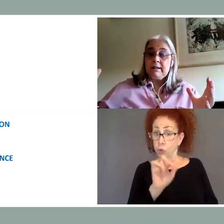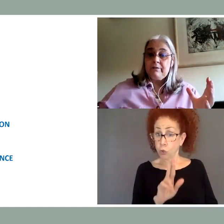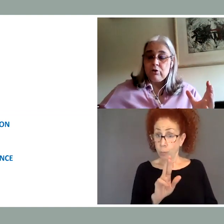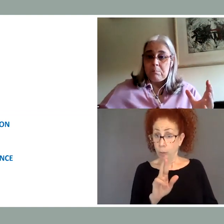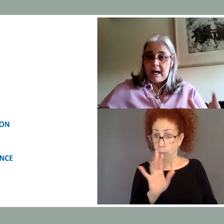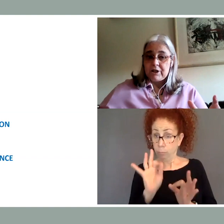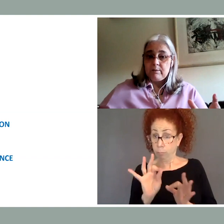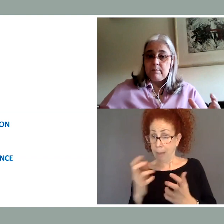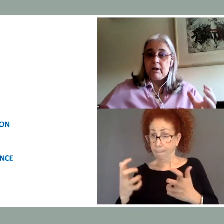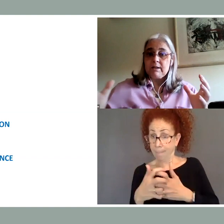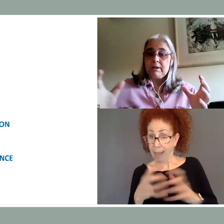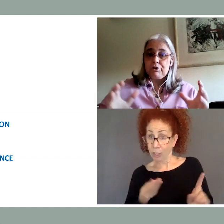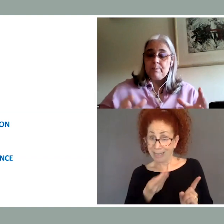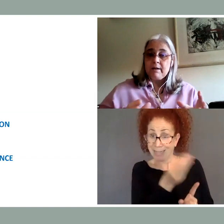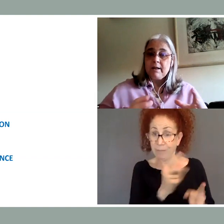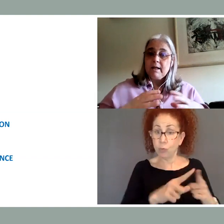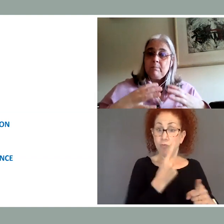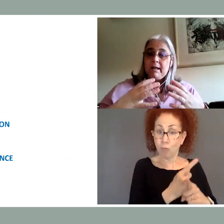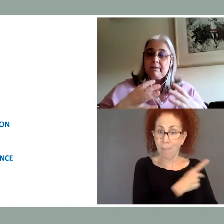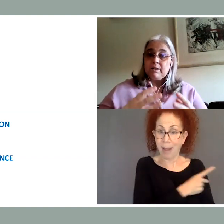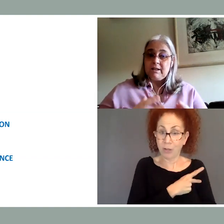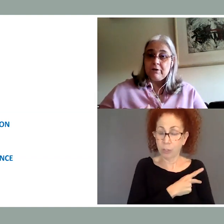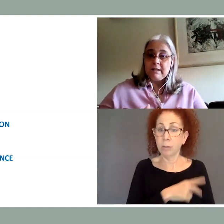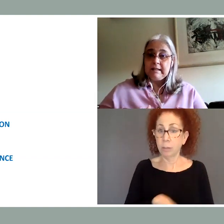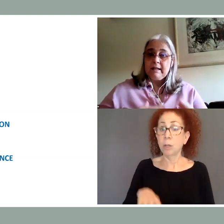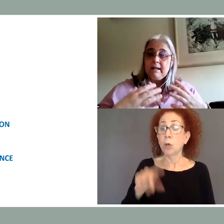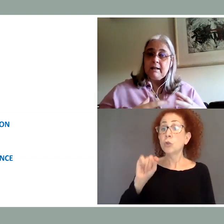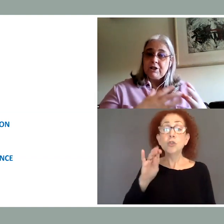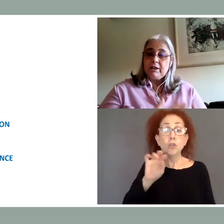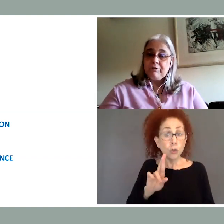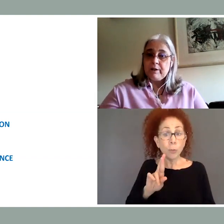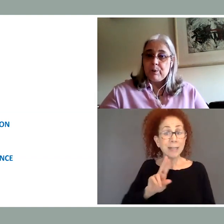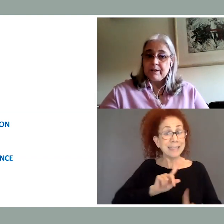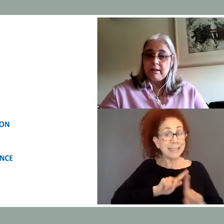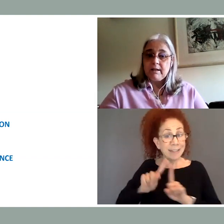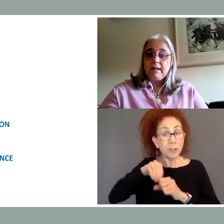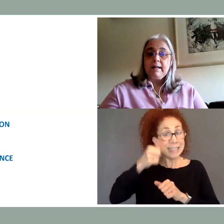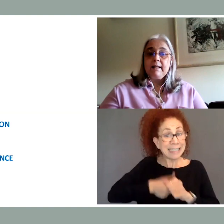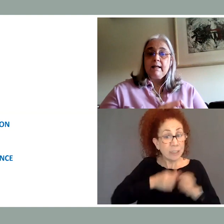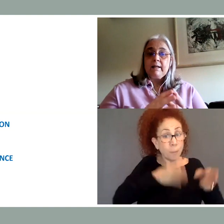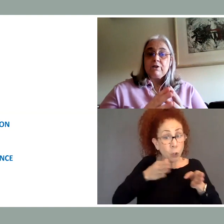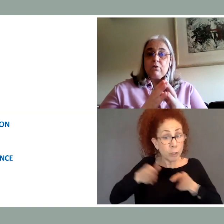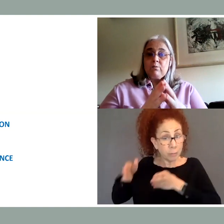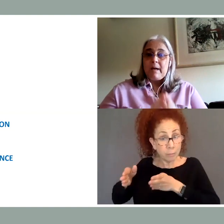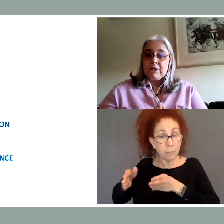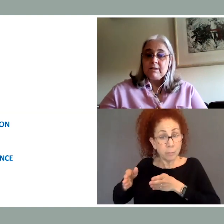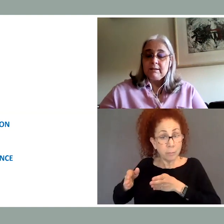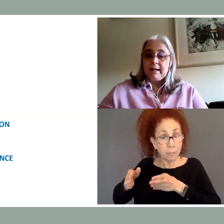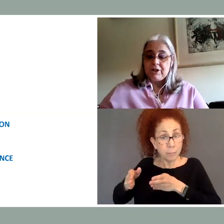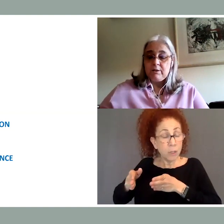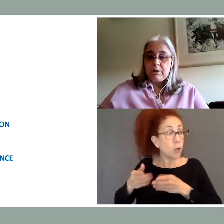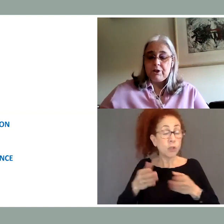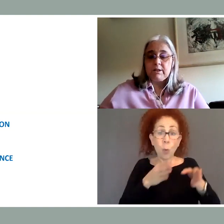this individual patient, because a tumor behaves different in each different person. And so